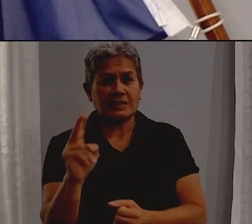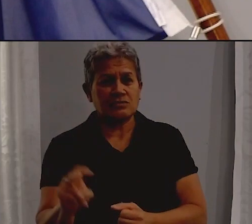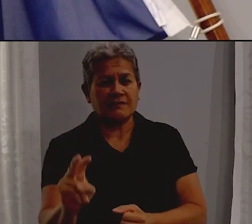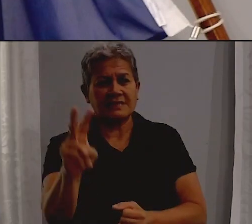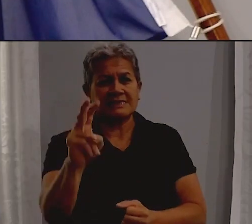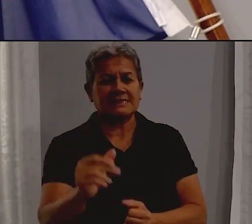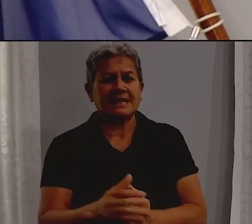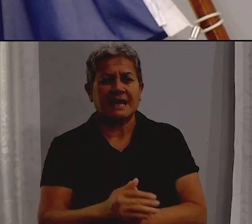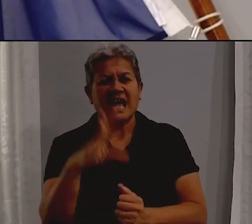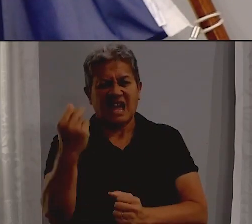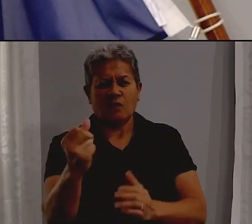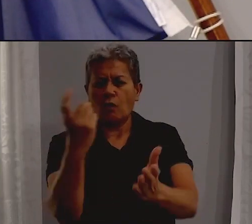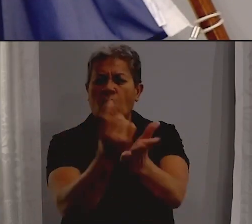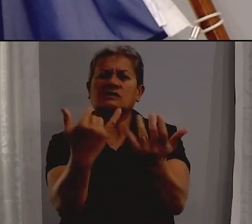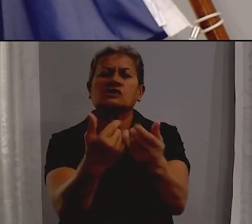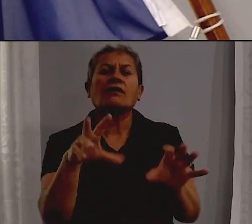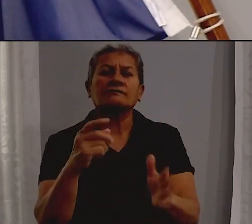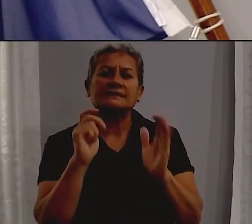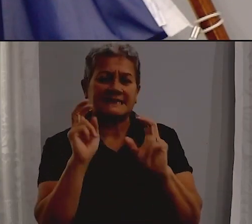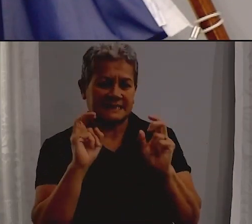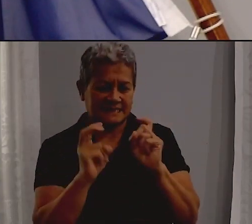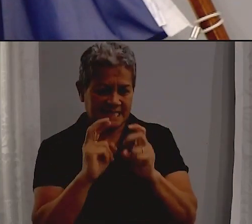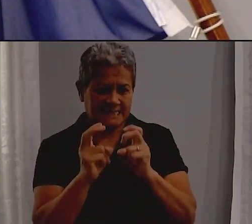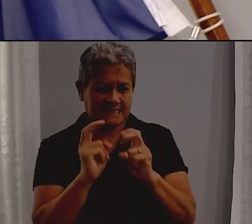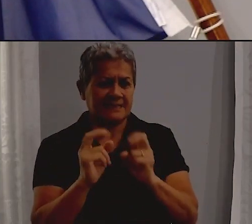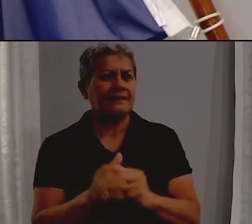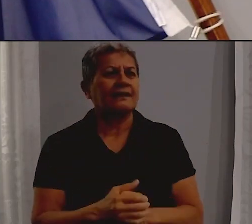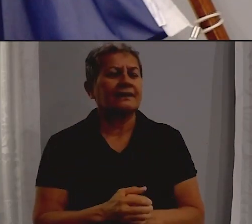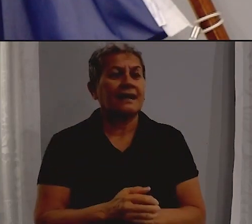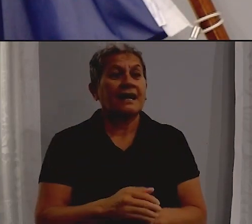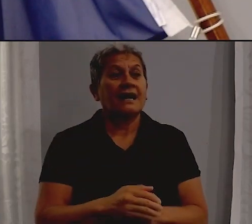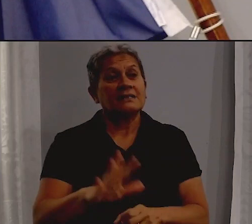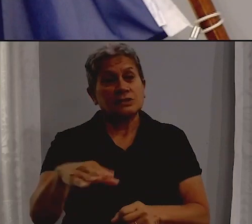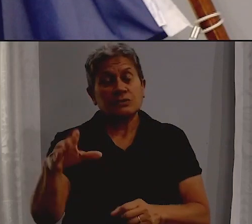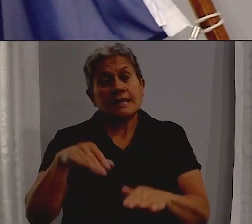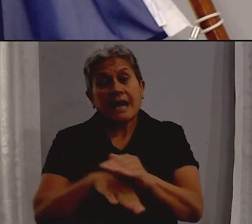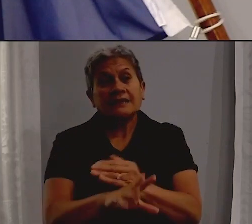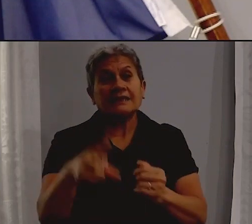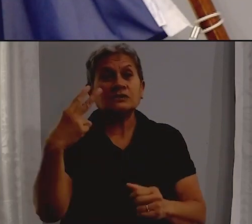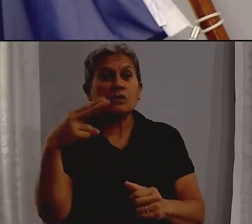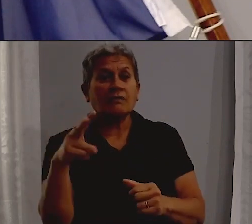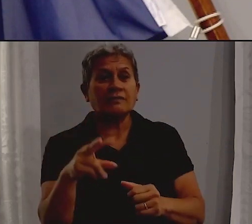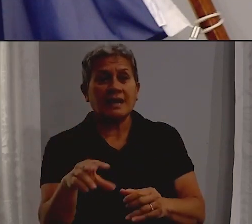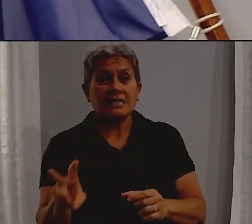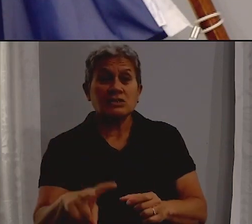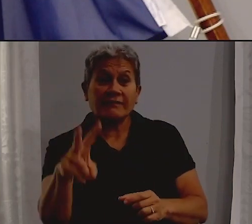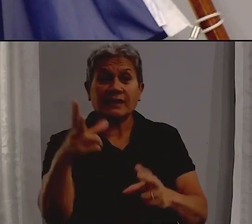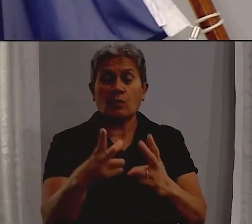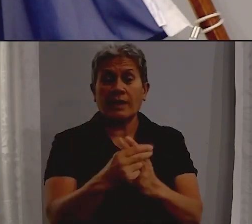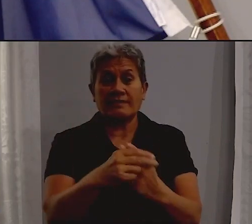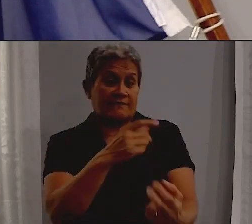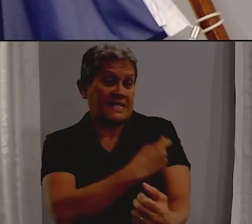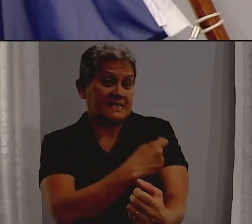time. Children aged under 12 travelling with vaccinated adults or adults that are exempt from